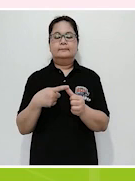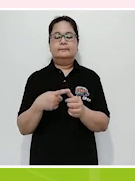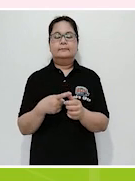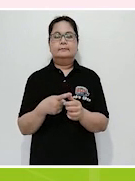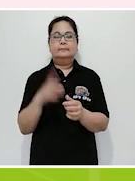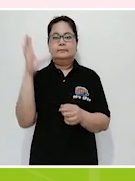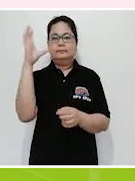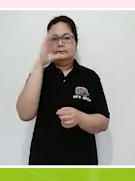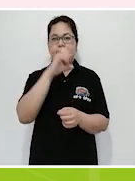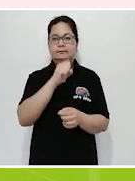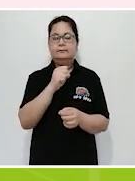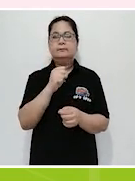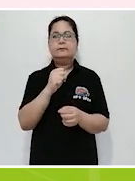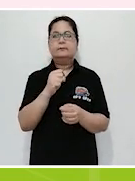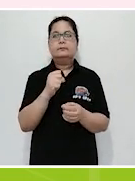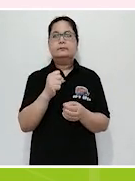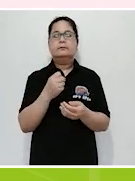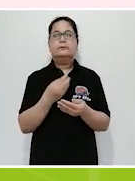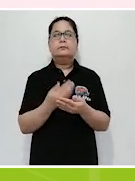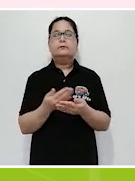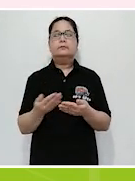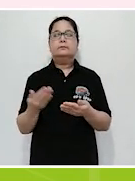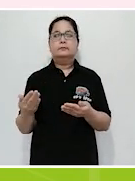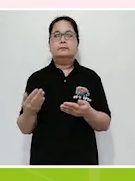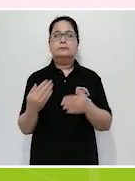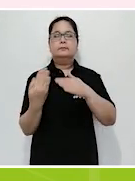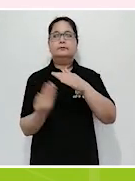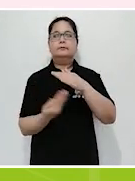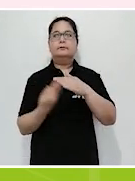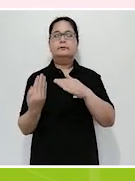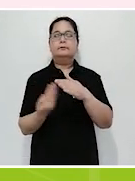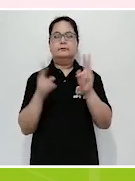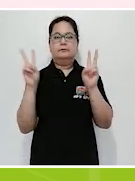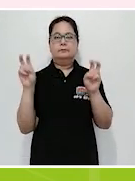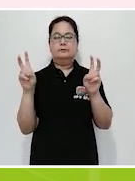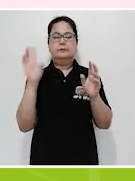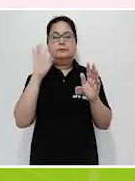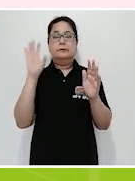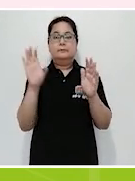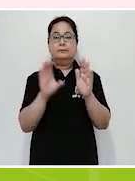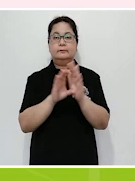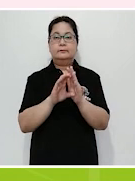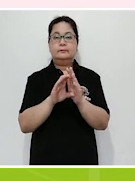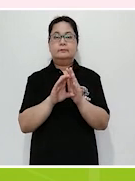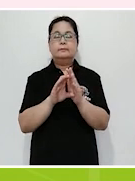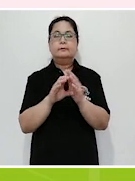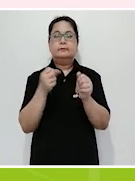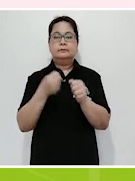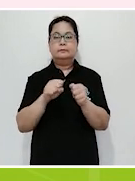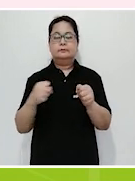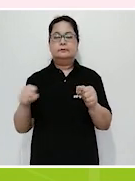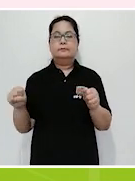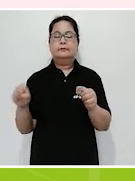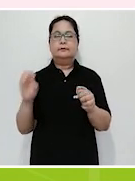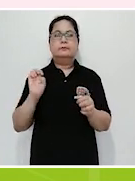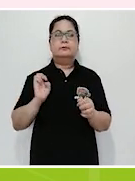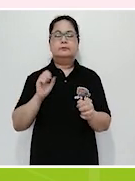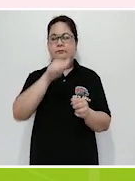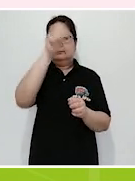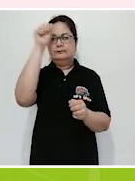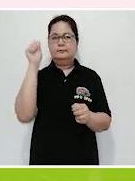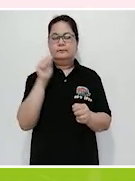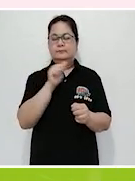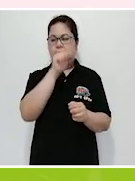First, predict the gist material viewed based in the title, pictures, and excerpts from the East